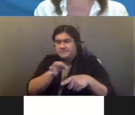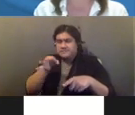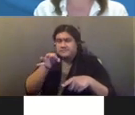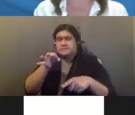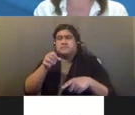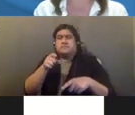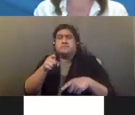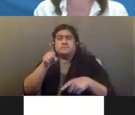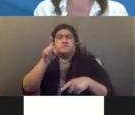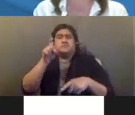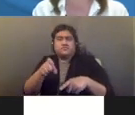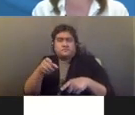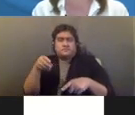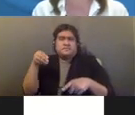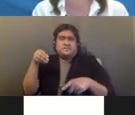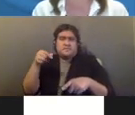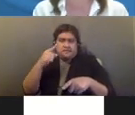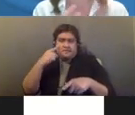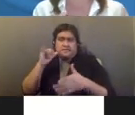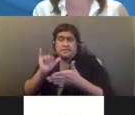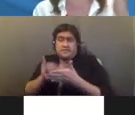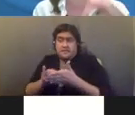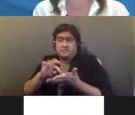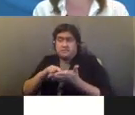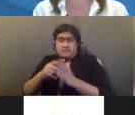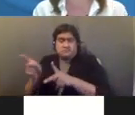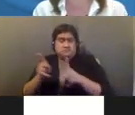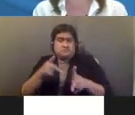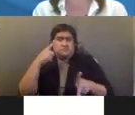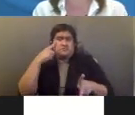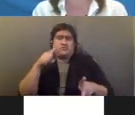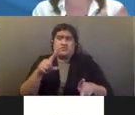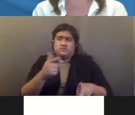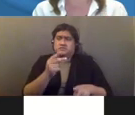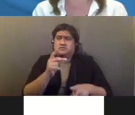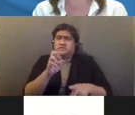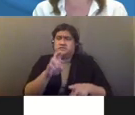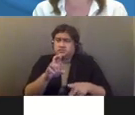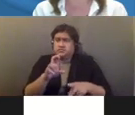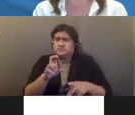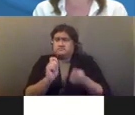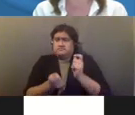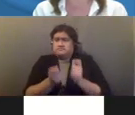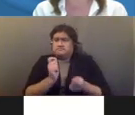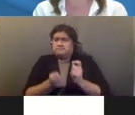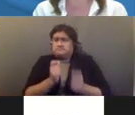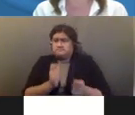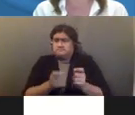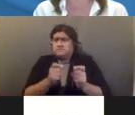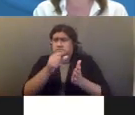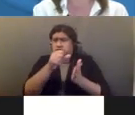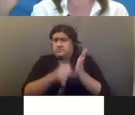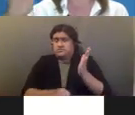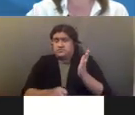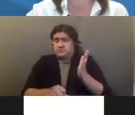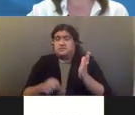gender affirmation. And then layered upon the California Non-Discrimination Act is, of course, the Affordable